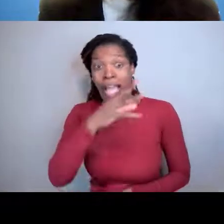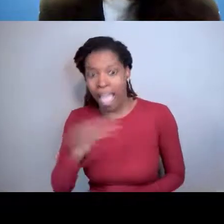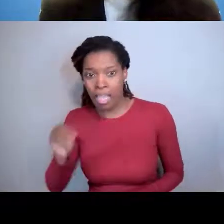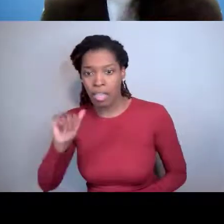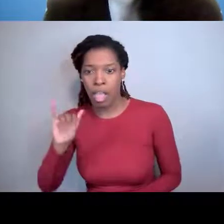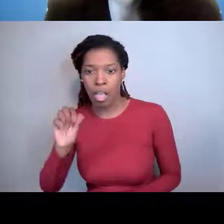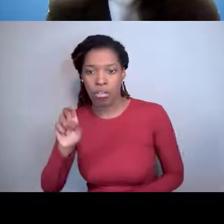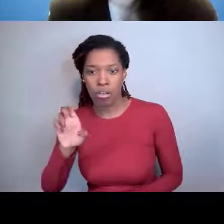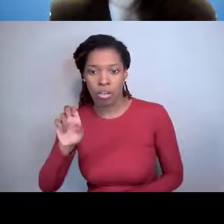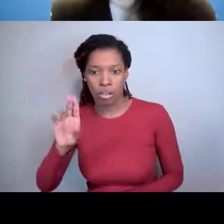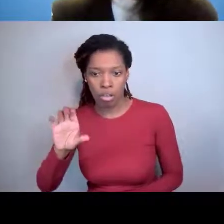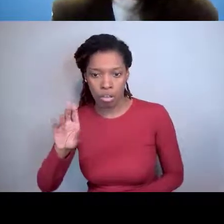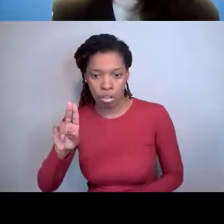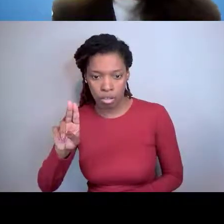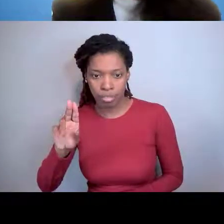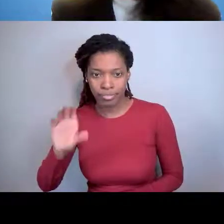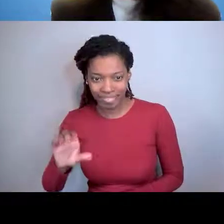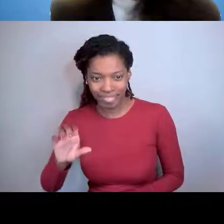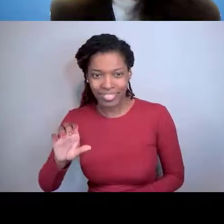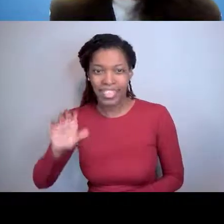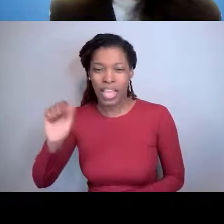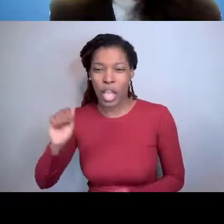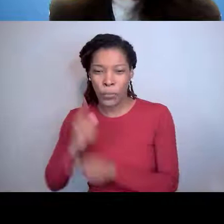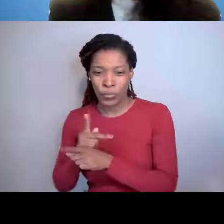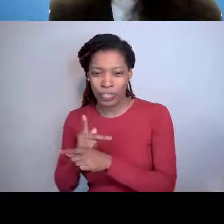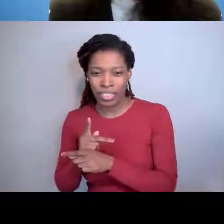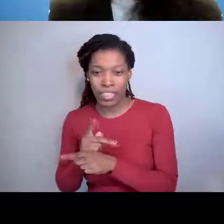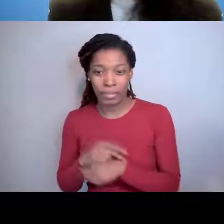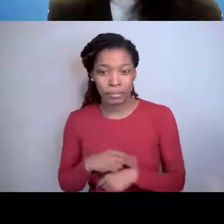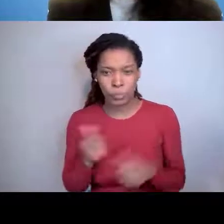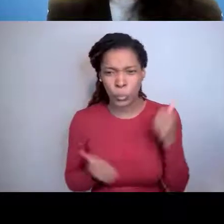most appropriate answer for this scenario.